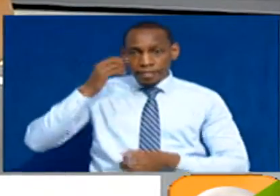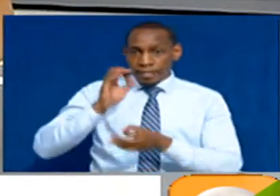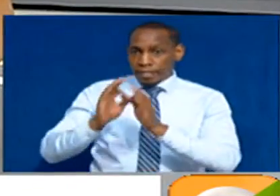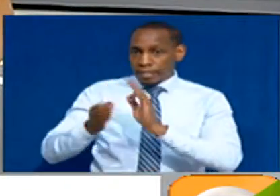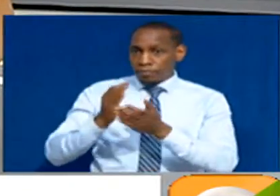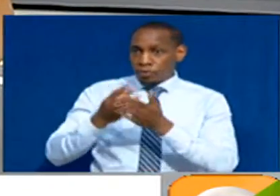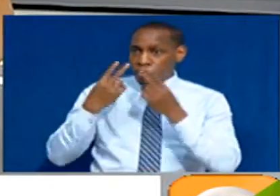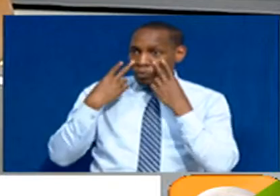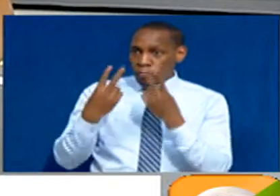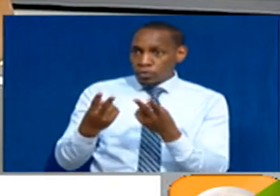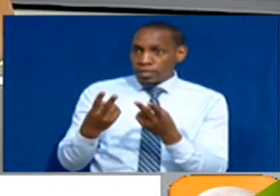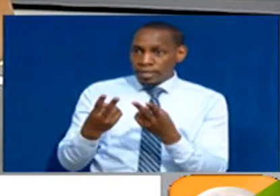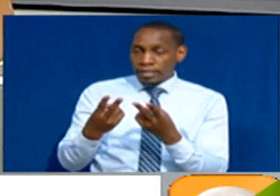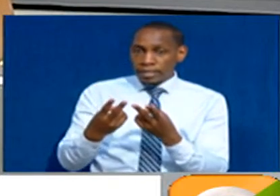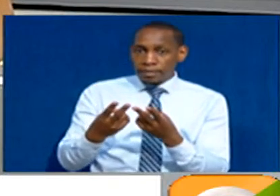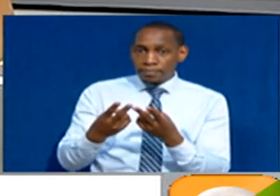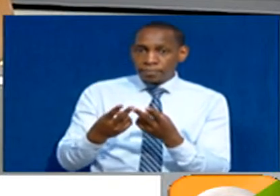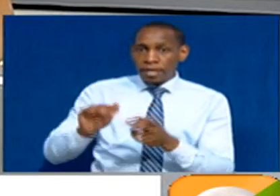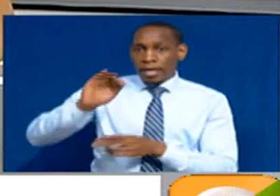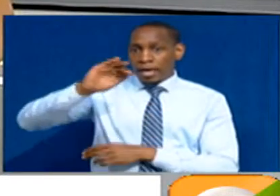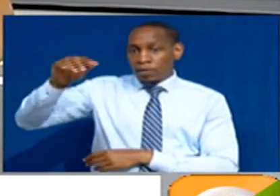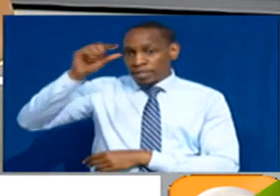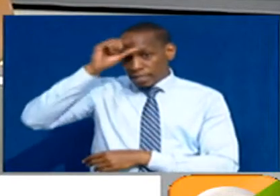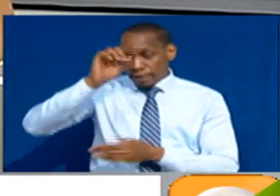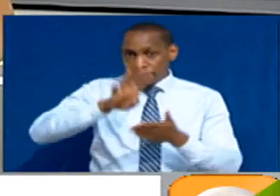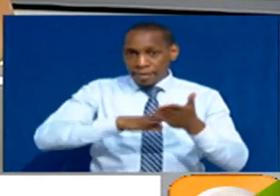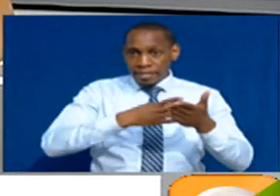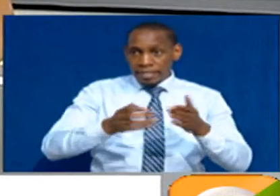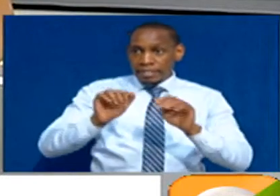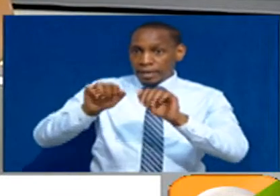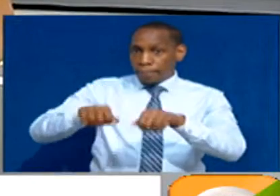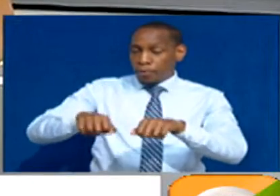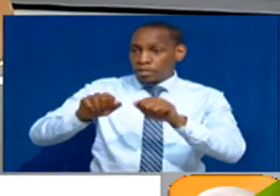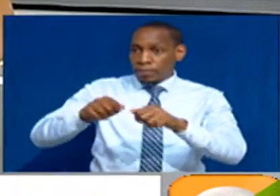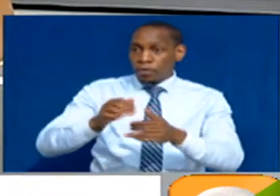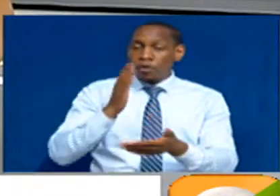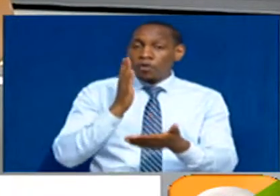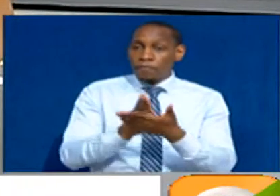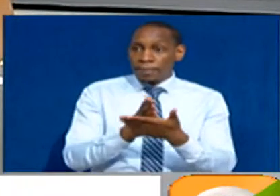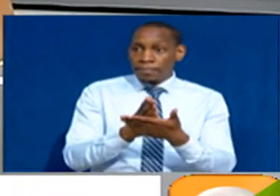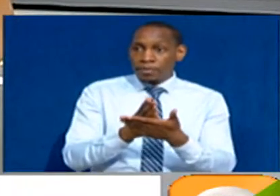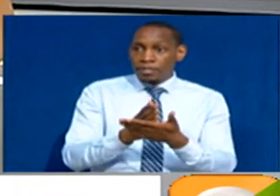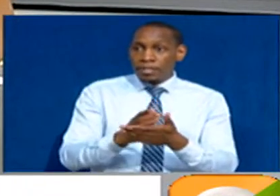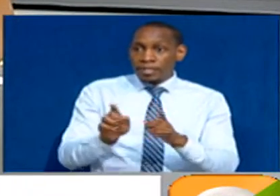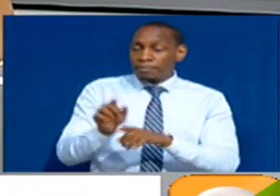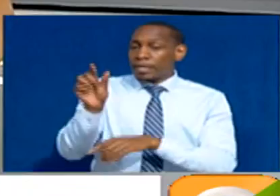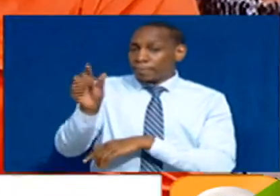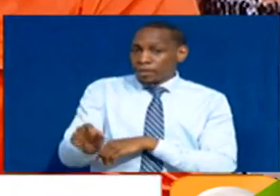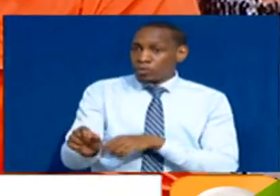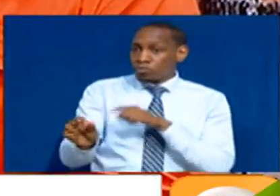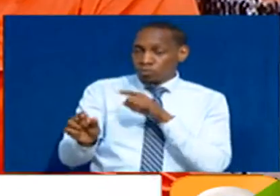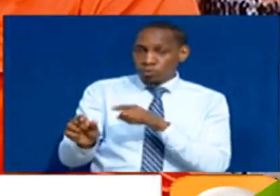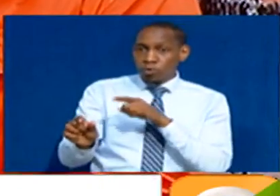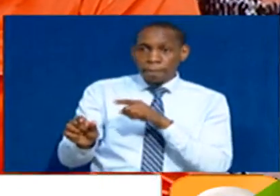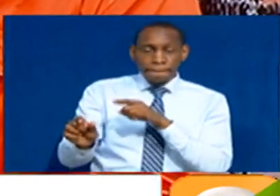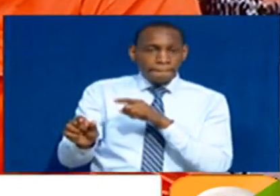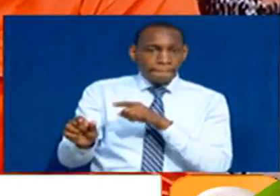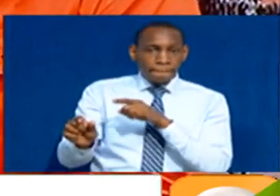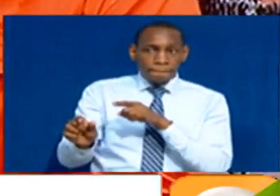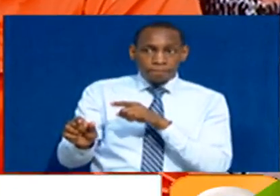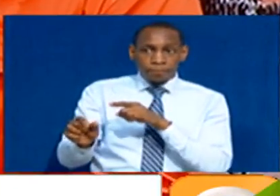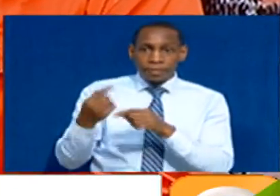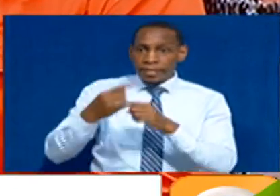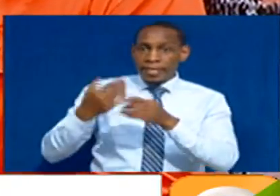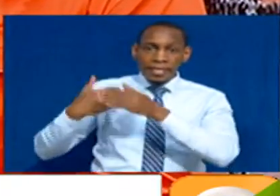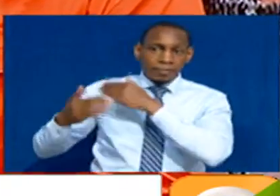you're looking at, let's say, the devolved government structure, and you can be able to attest that this person, you know,